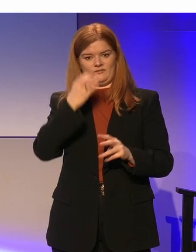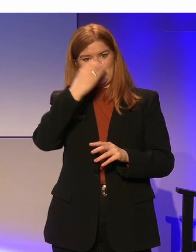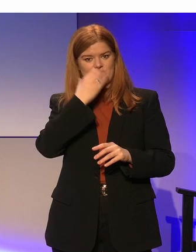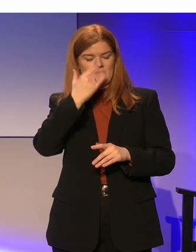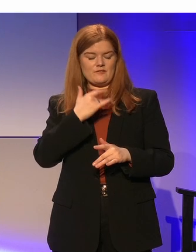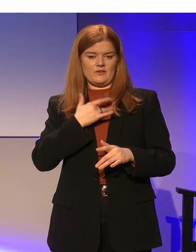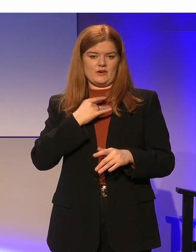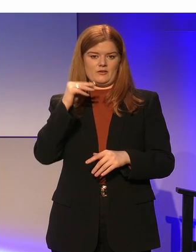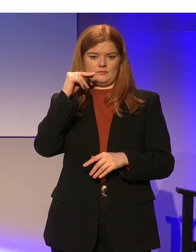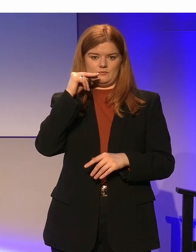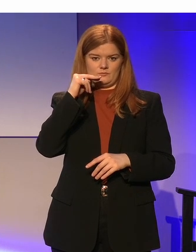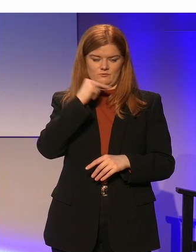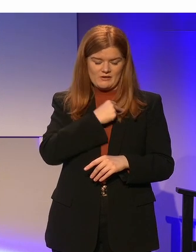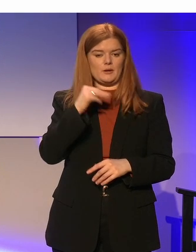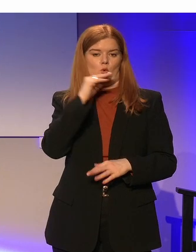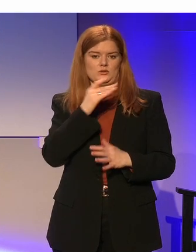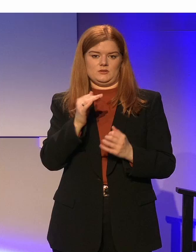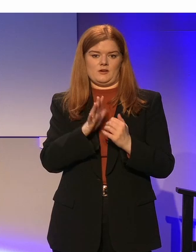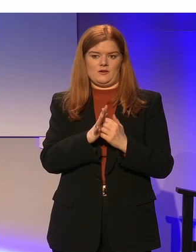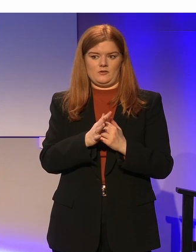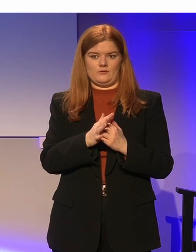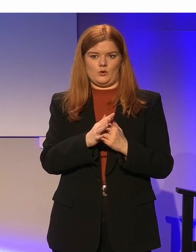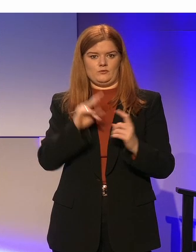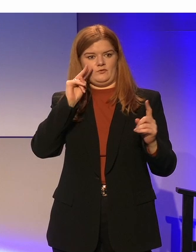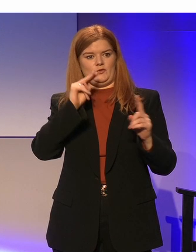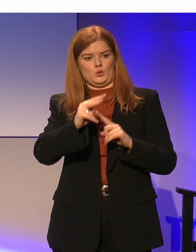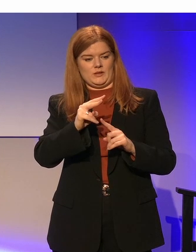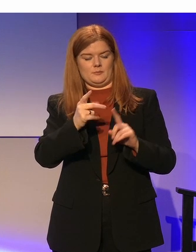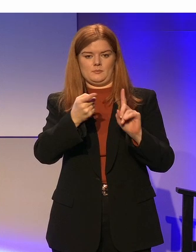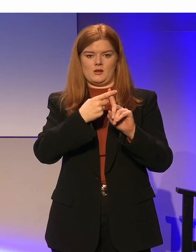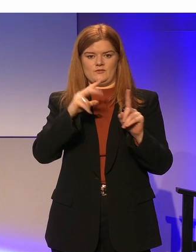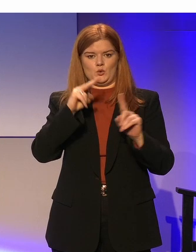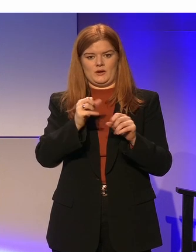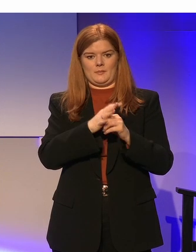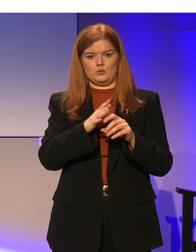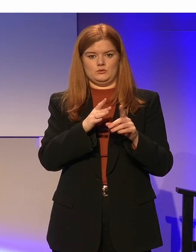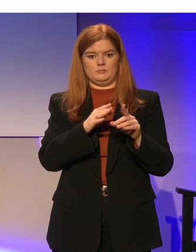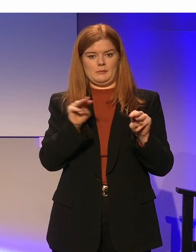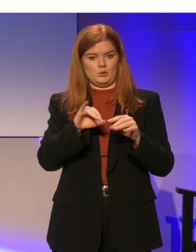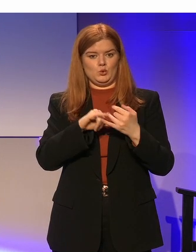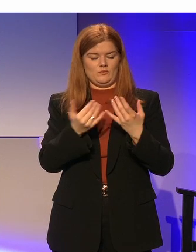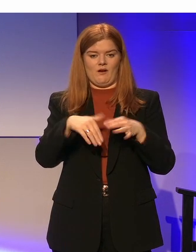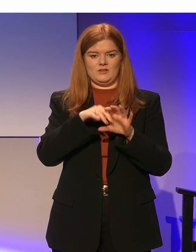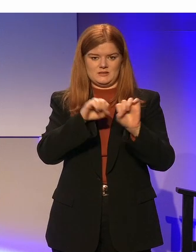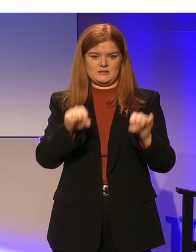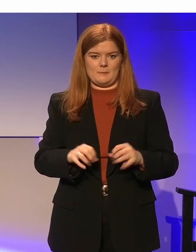be so important to perceptions among the actors in the system.